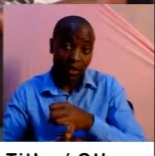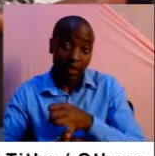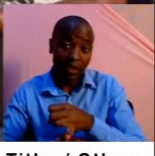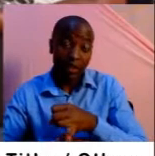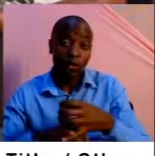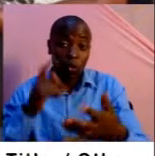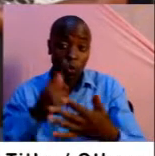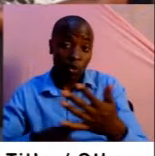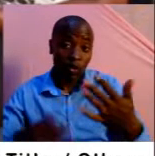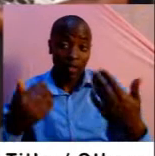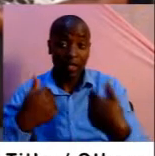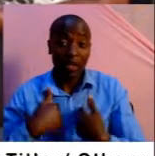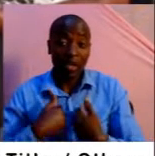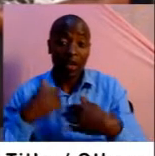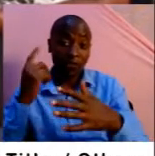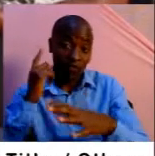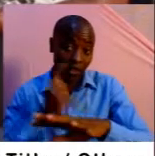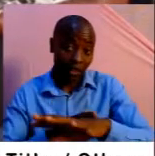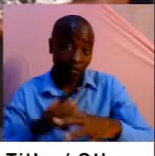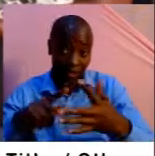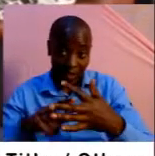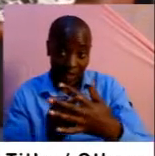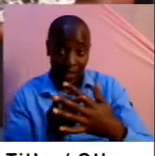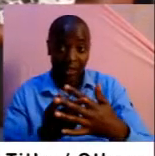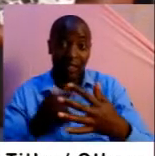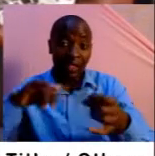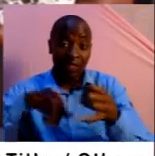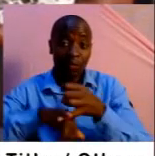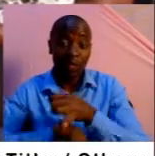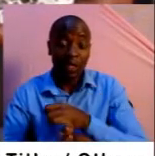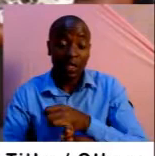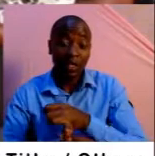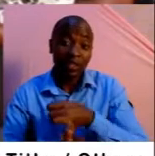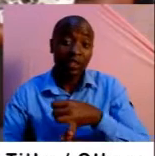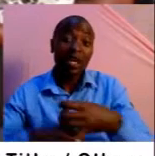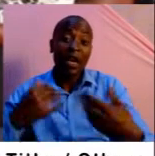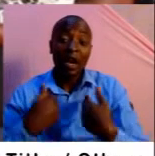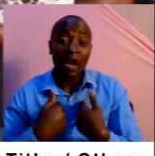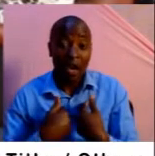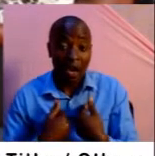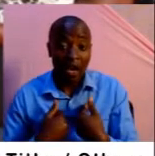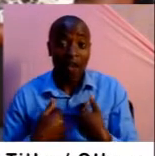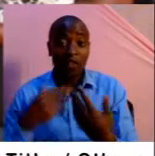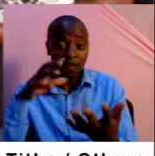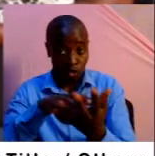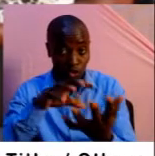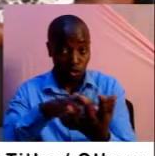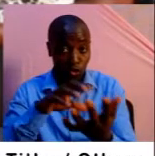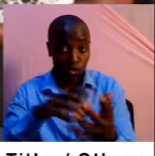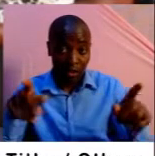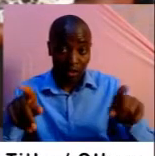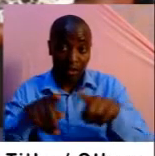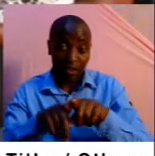when they had just started their marriage, they have overcome those issues. So even us, that is the same case. If